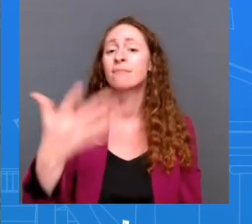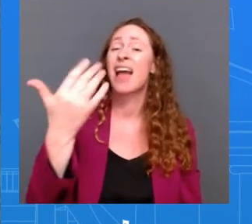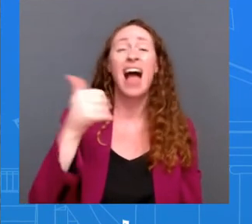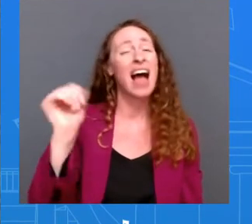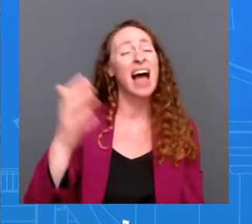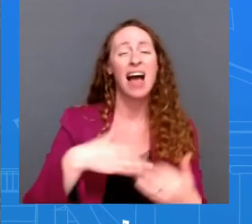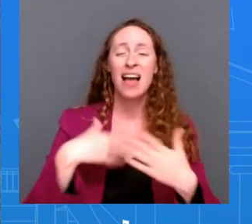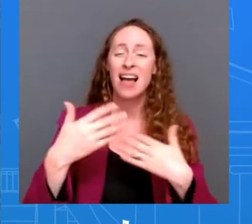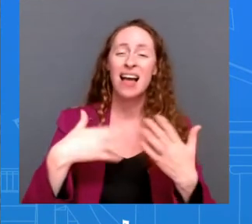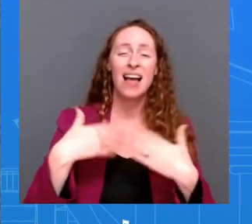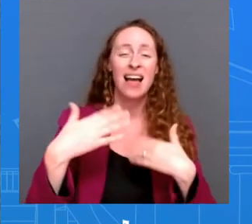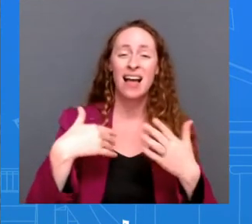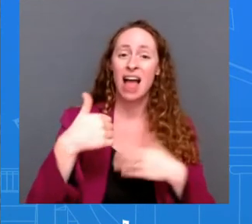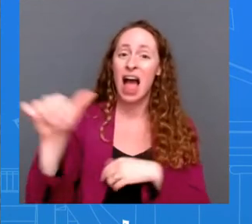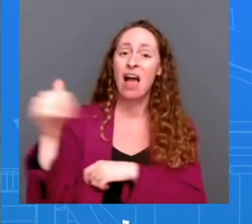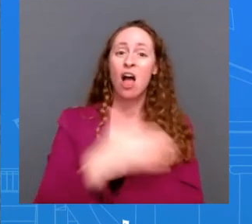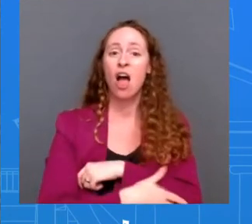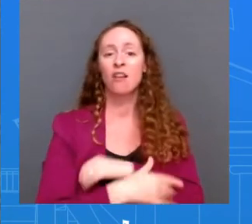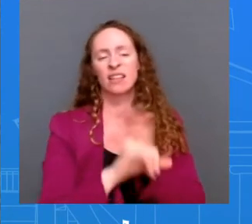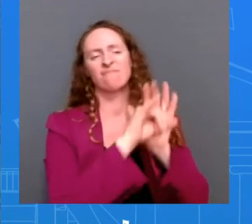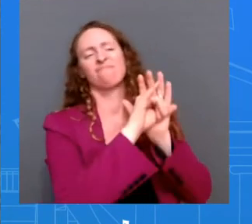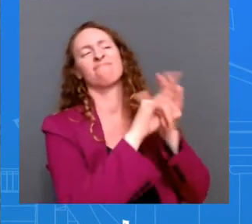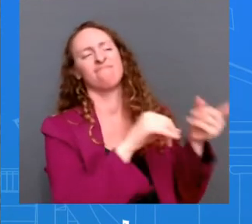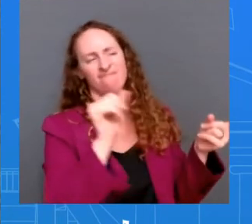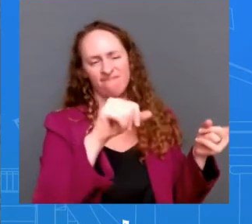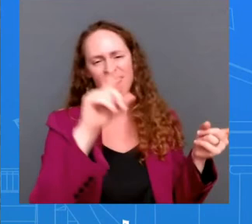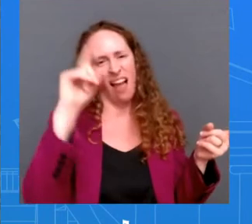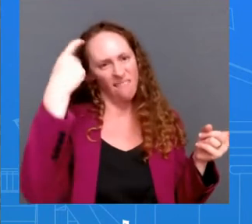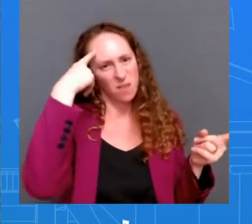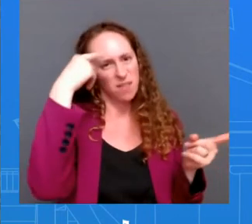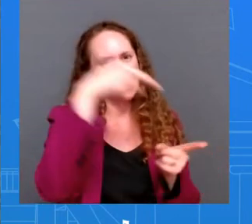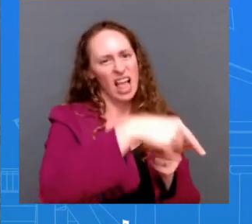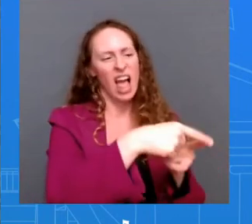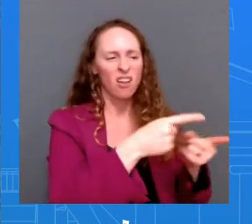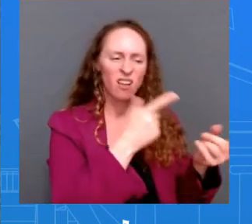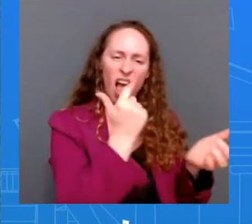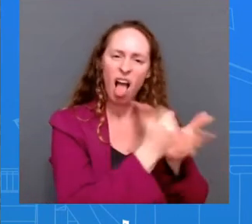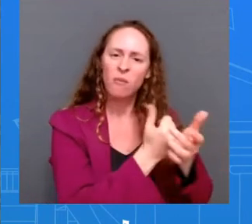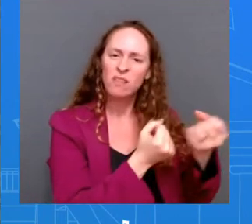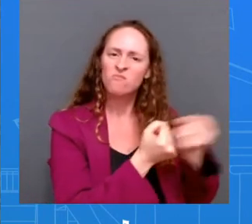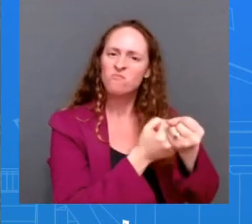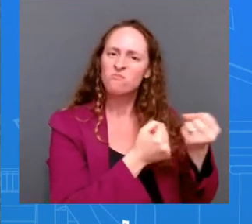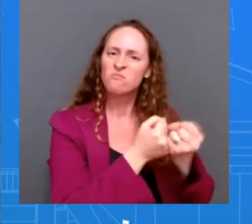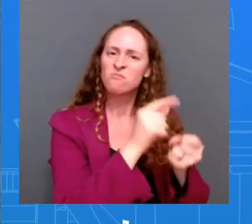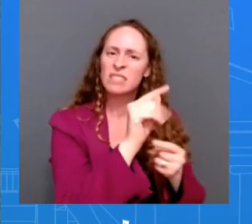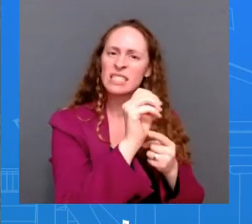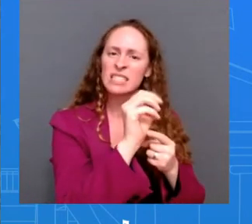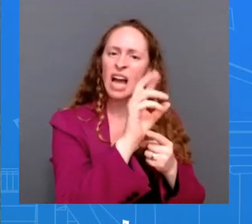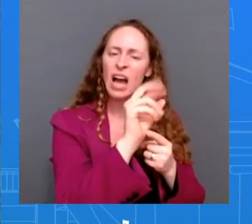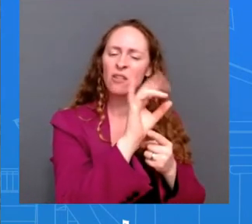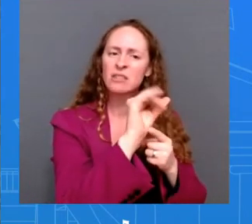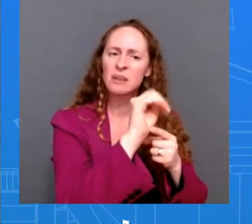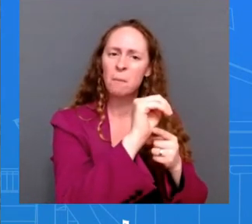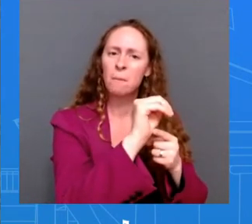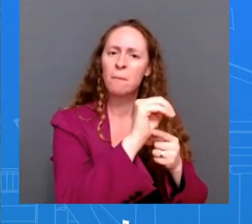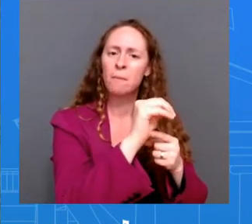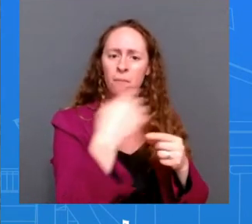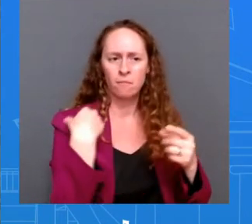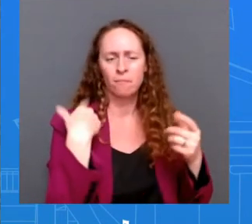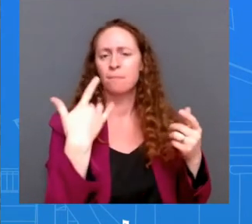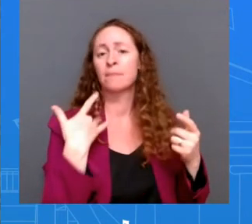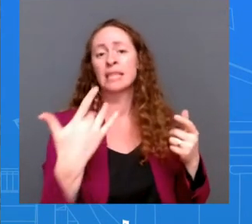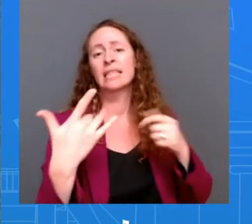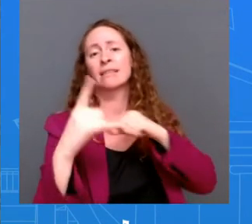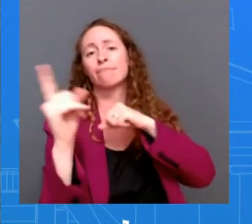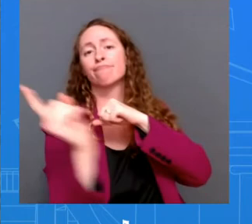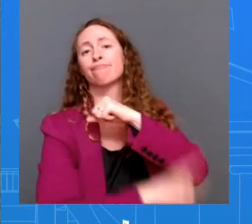take were already taken. I mean, we have levied unprecedented sanctions against Russia, just unilaterally from the United States,